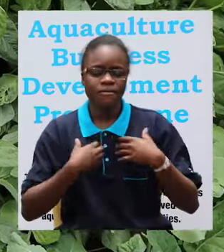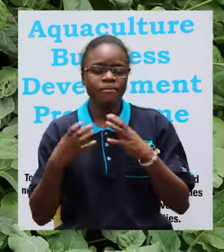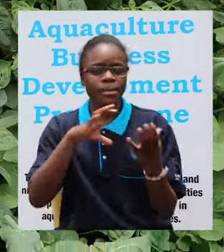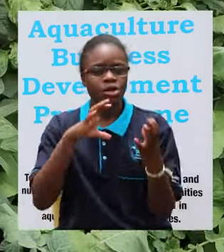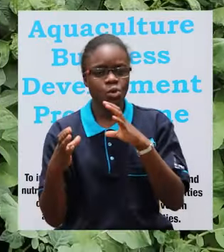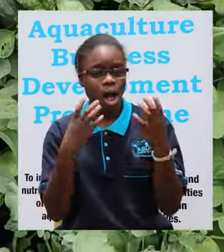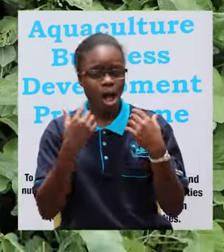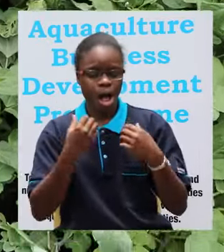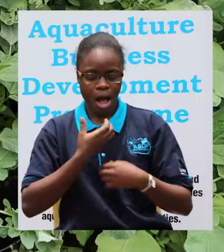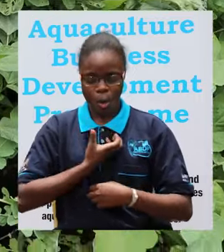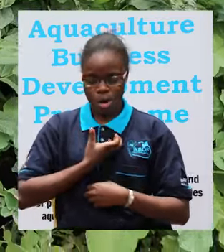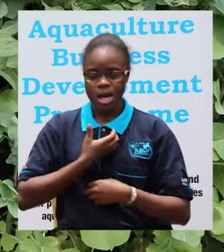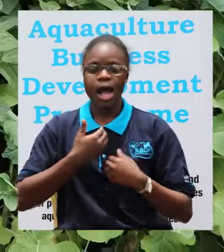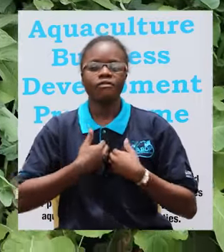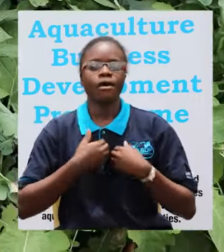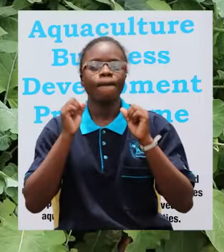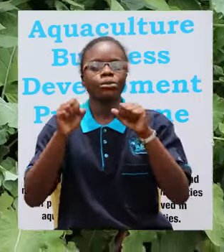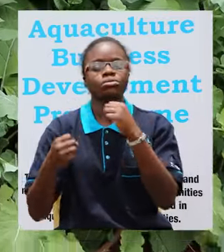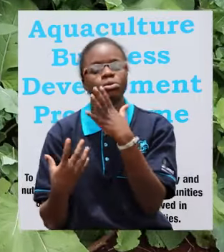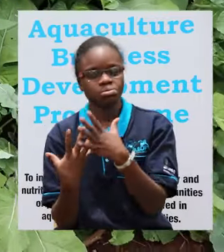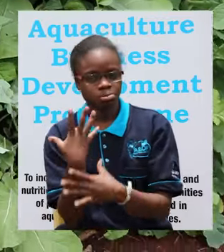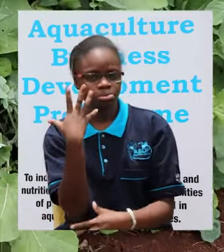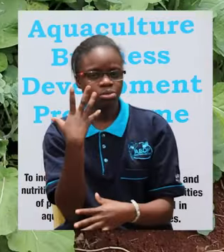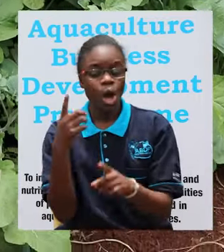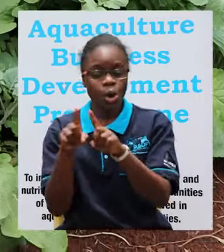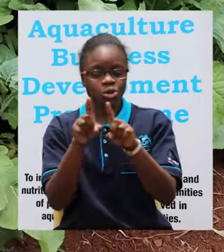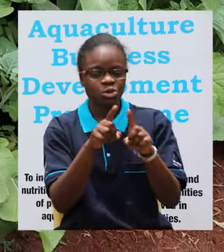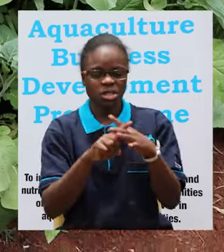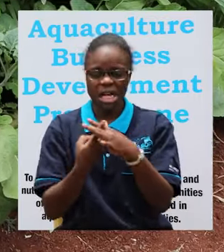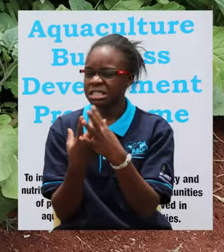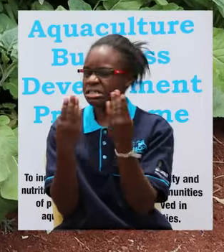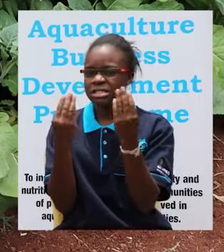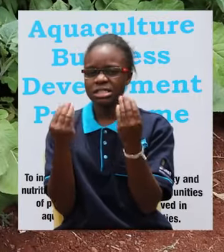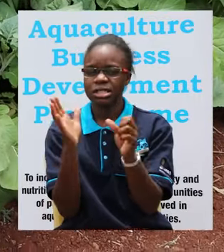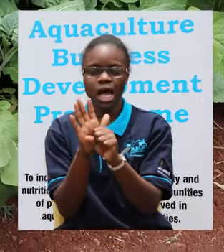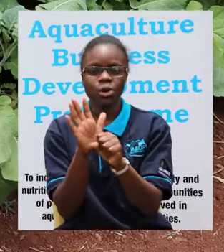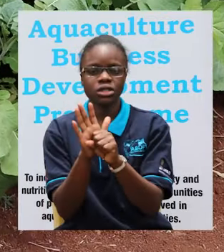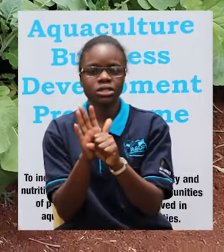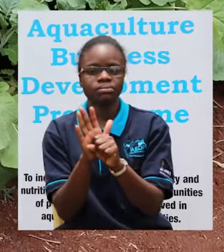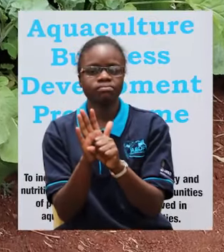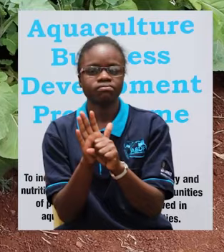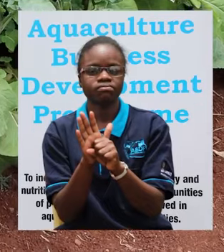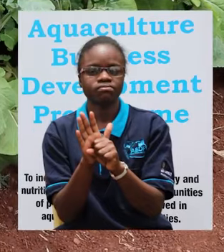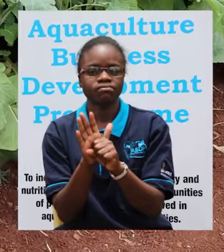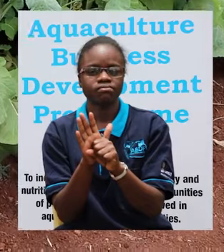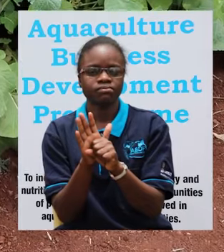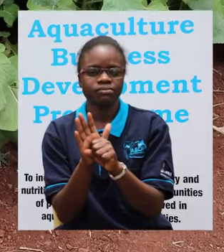manure, and then you can able to construct. It's also easy to construct and you don't need specialized labor.